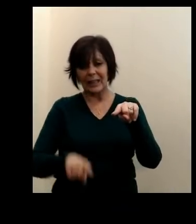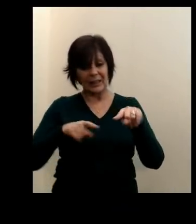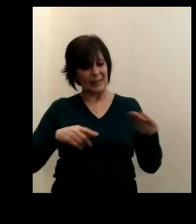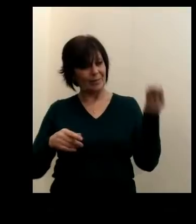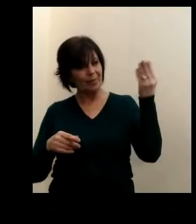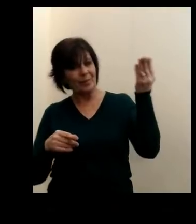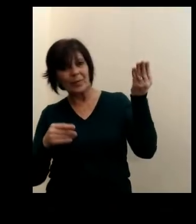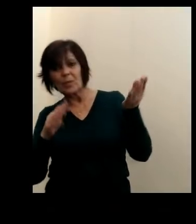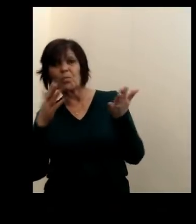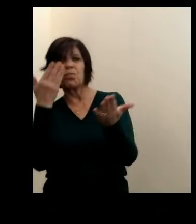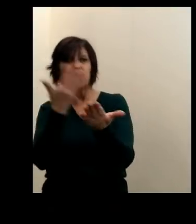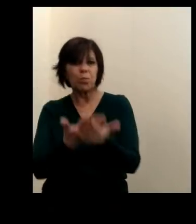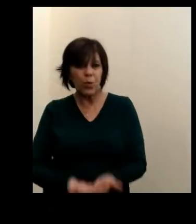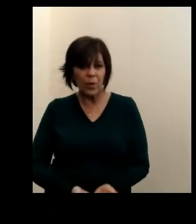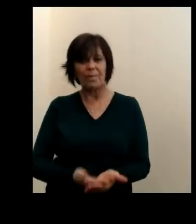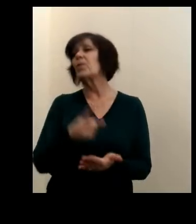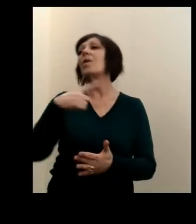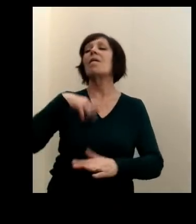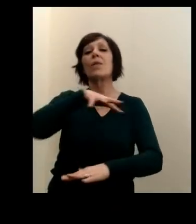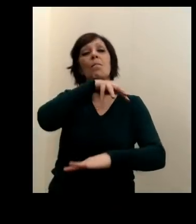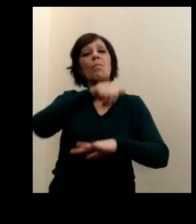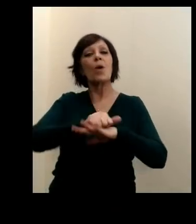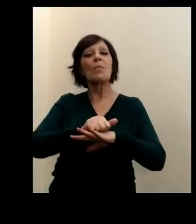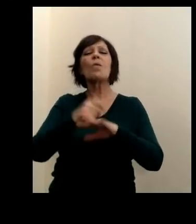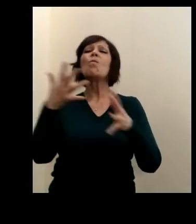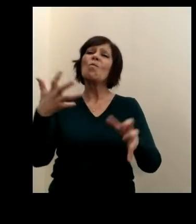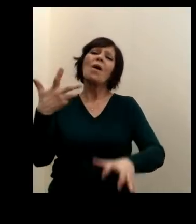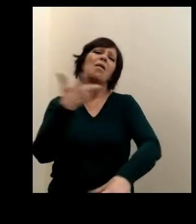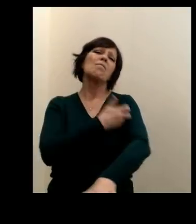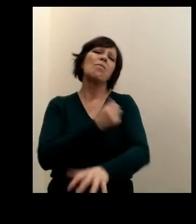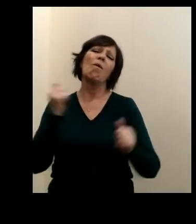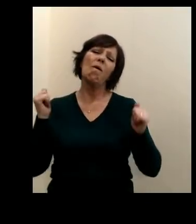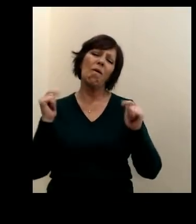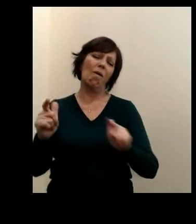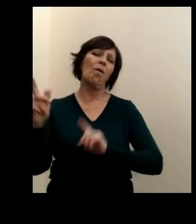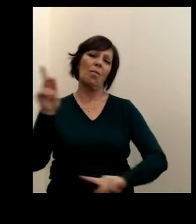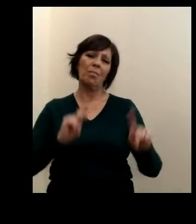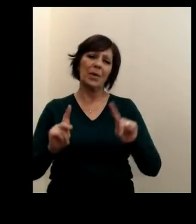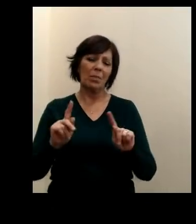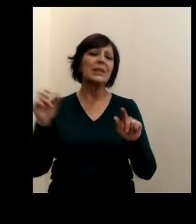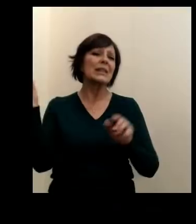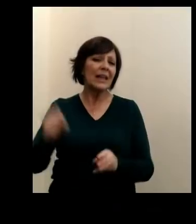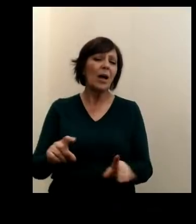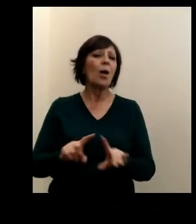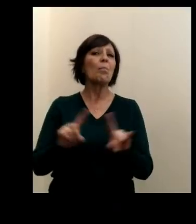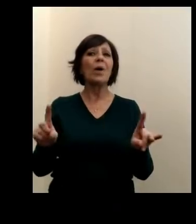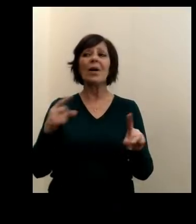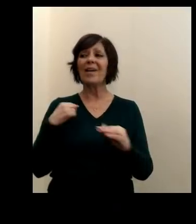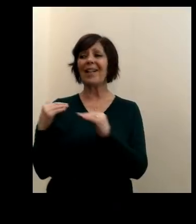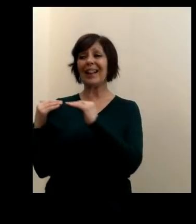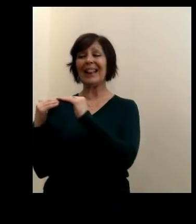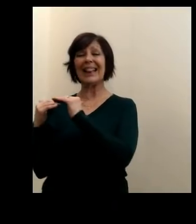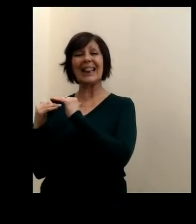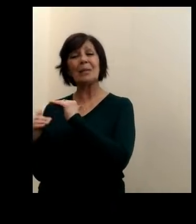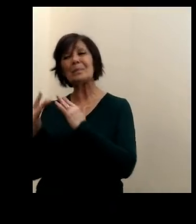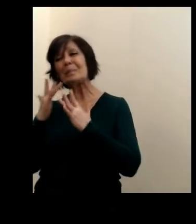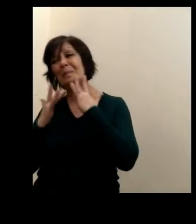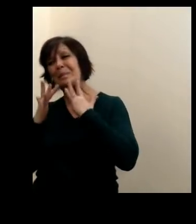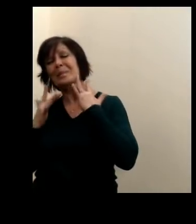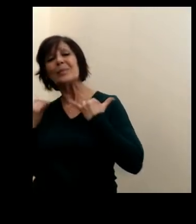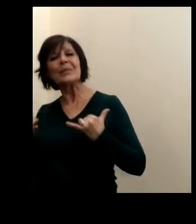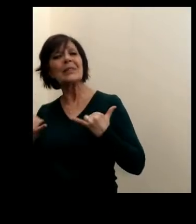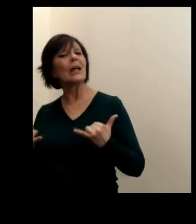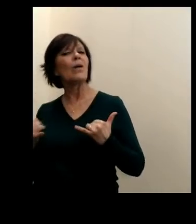really frustrated. We want to get arms in every single person in Erie County. However, we only have a limited supply right now, and we can only have